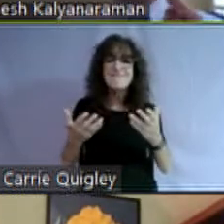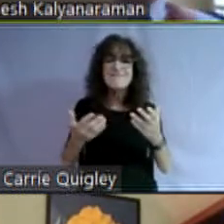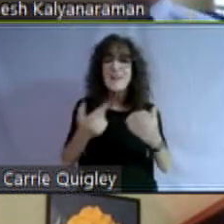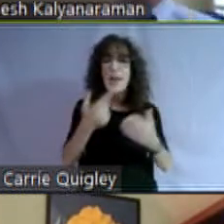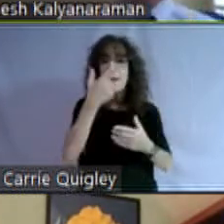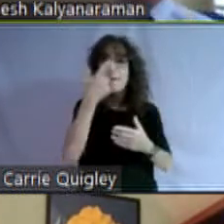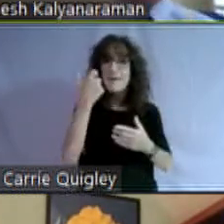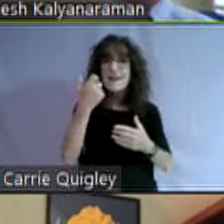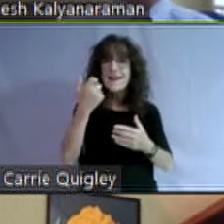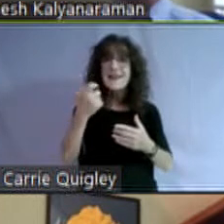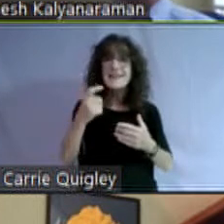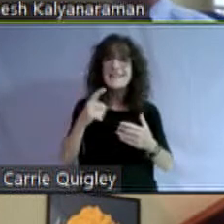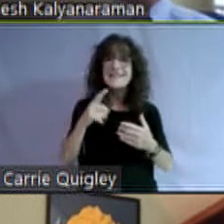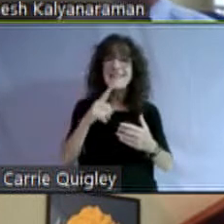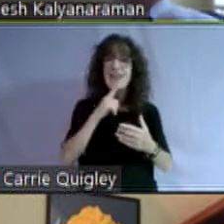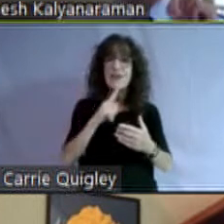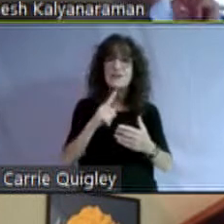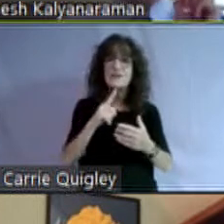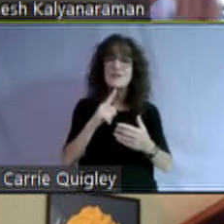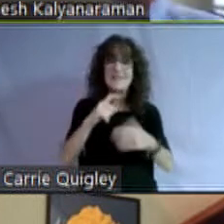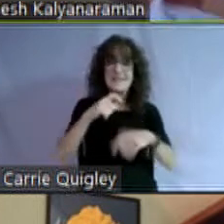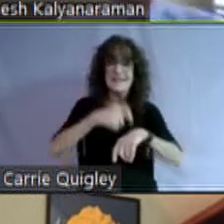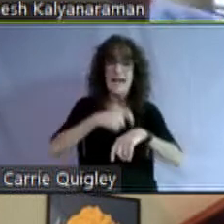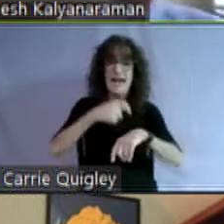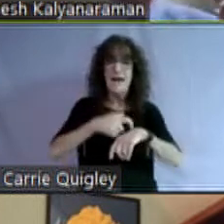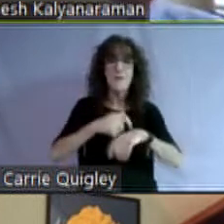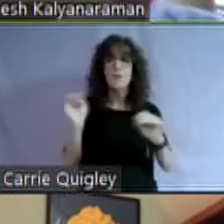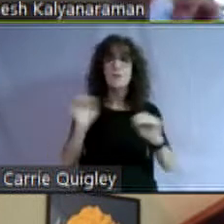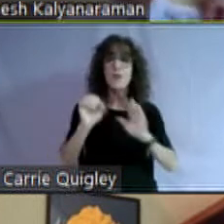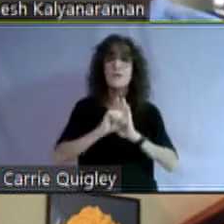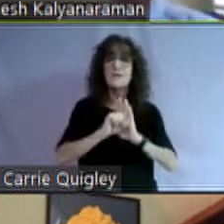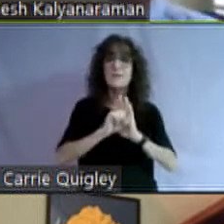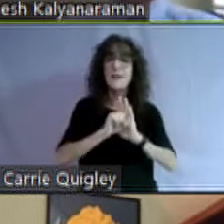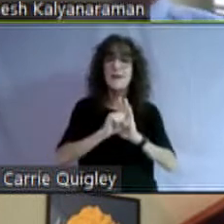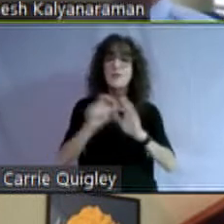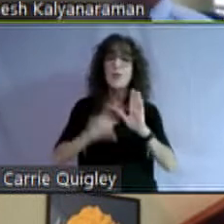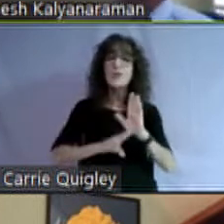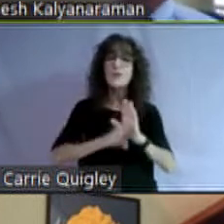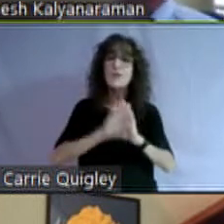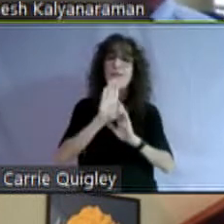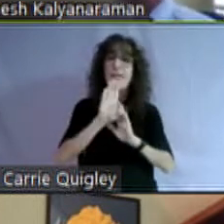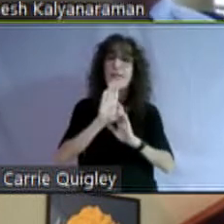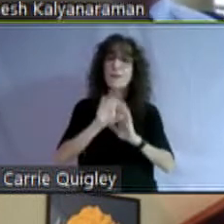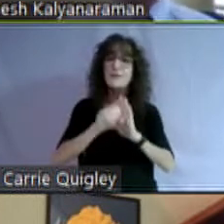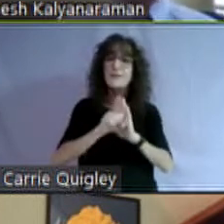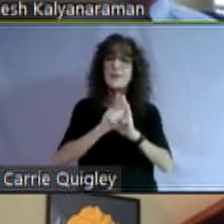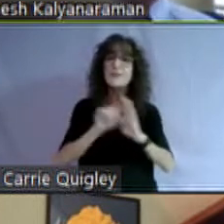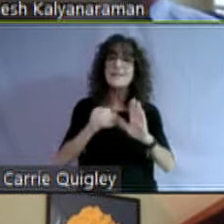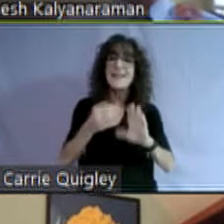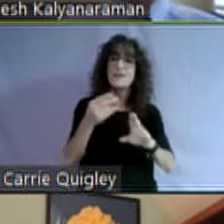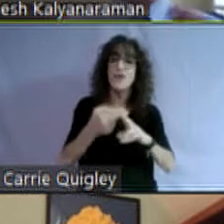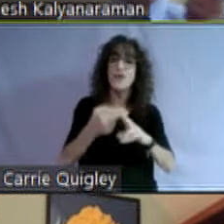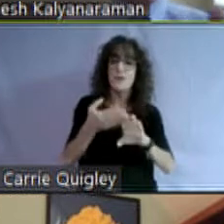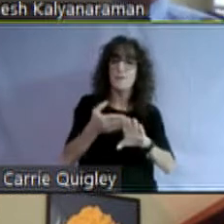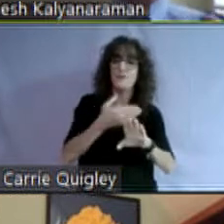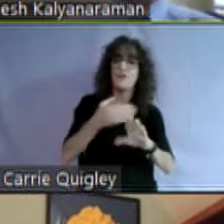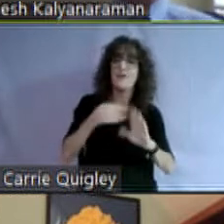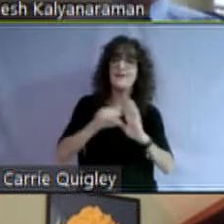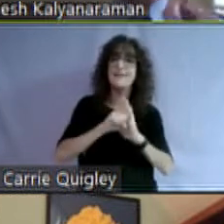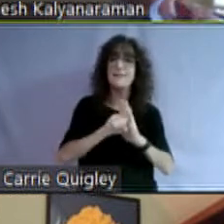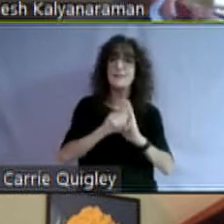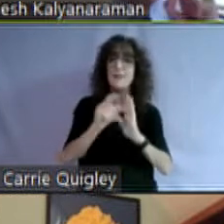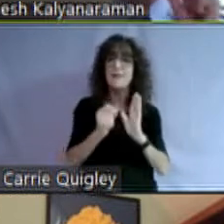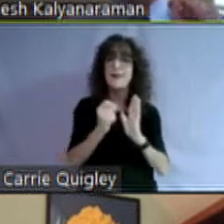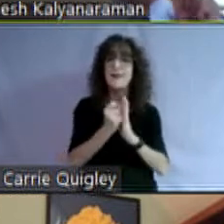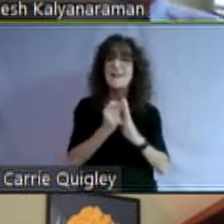because there's an asymptomatic period. For people who develop symptoms, we call it the pre-symptomatic period. But because of that, it's